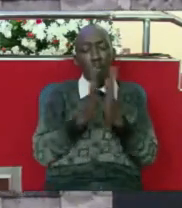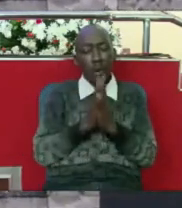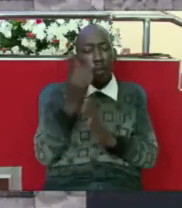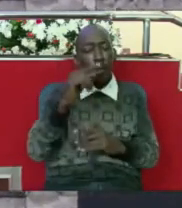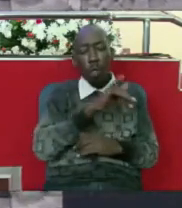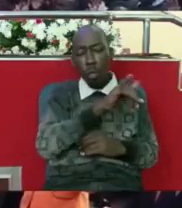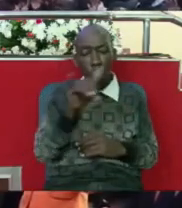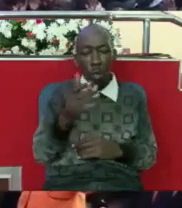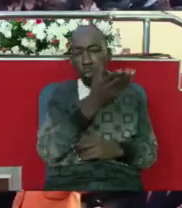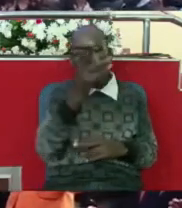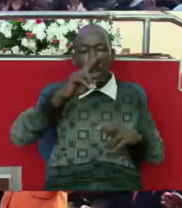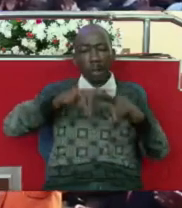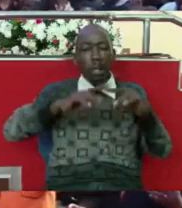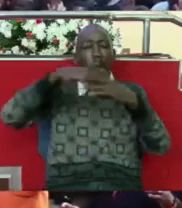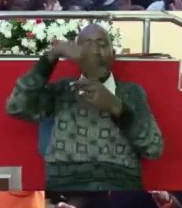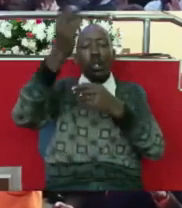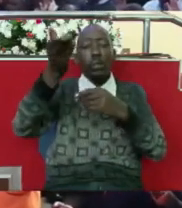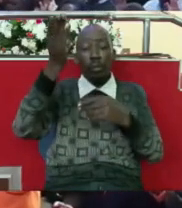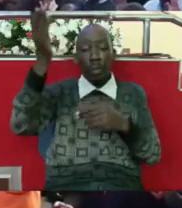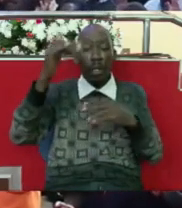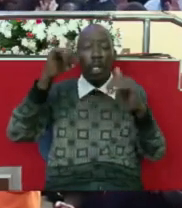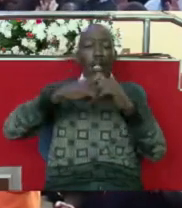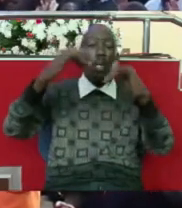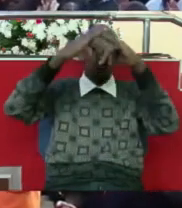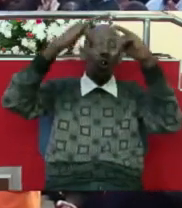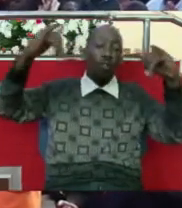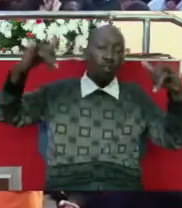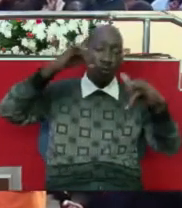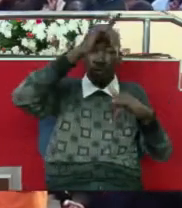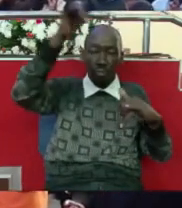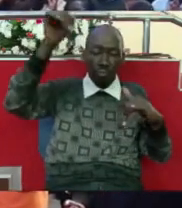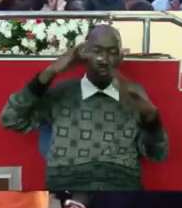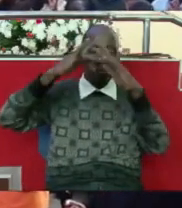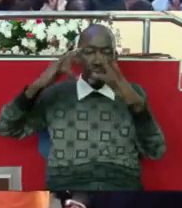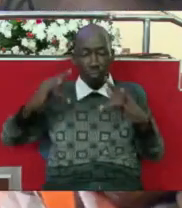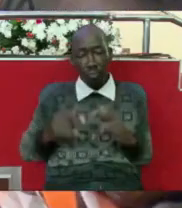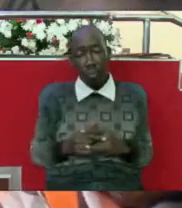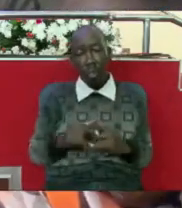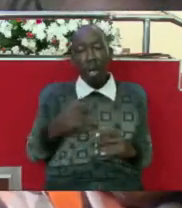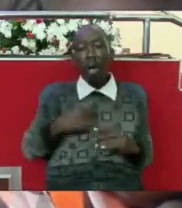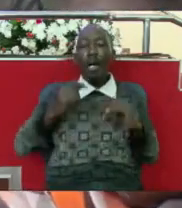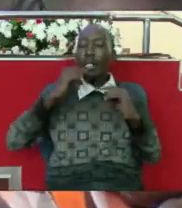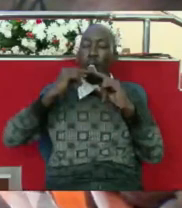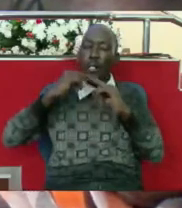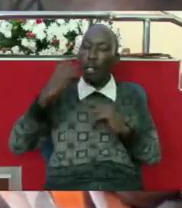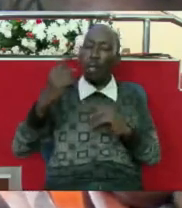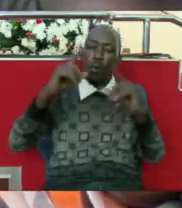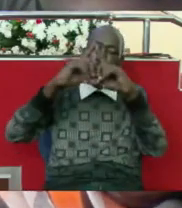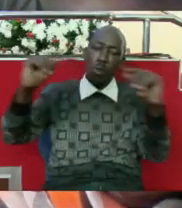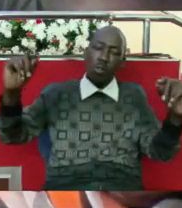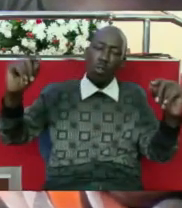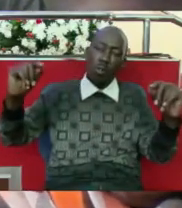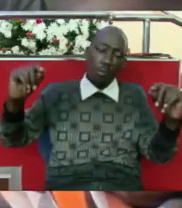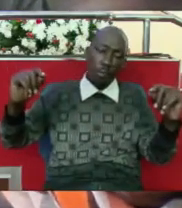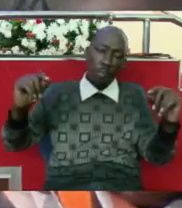sitting outside in the overflows. I send the word,